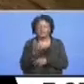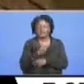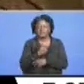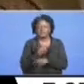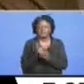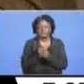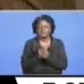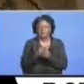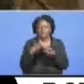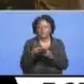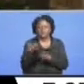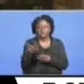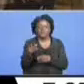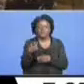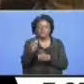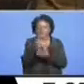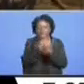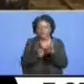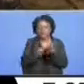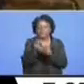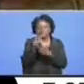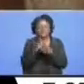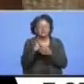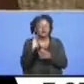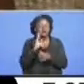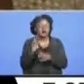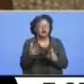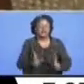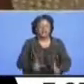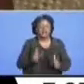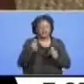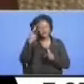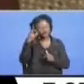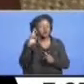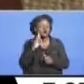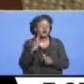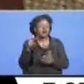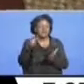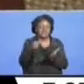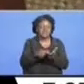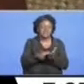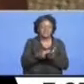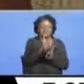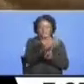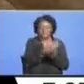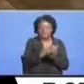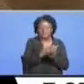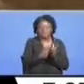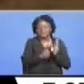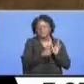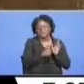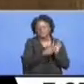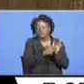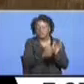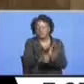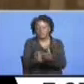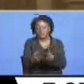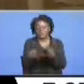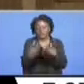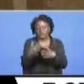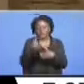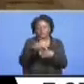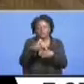child. While she's been an artist for most of her life, the artist says for her, this particular piece revealed a lot, including a struggling